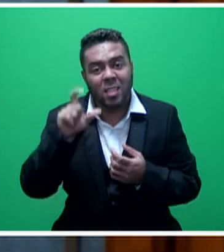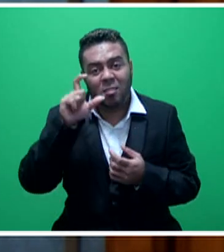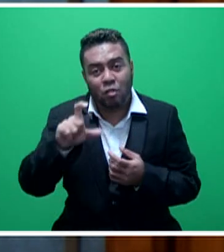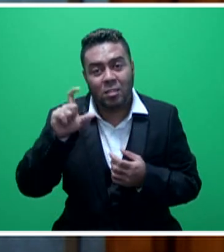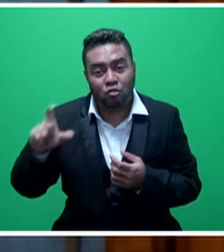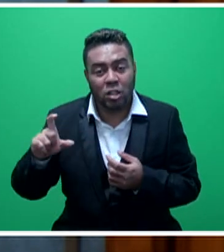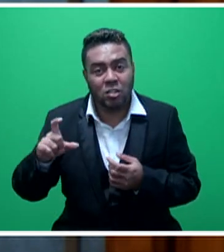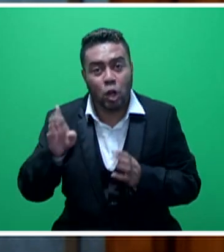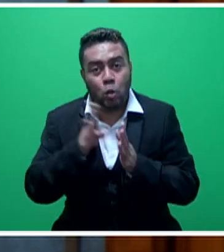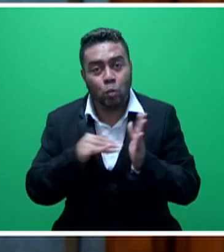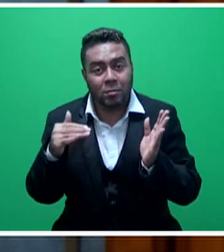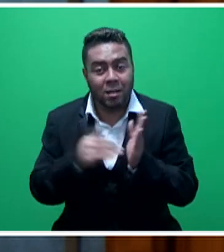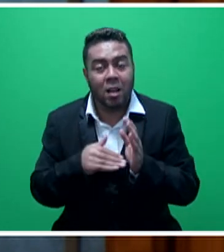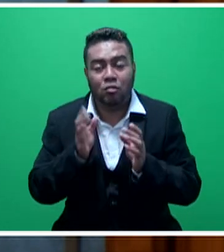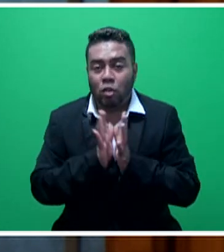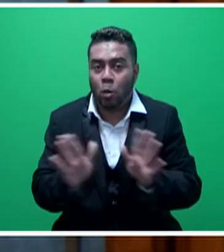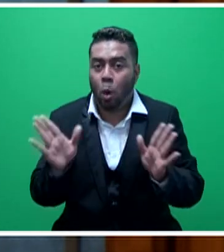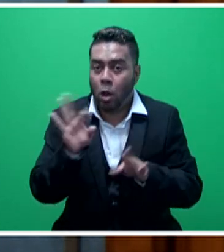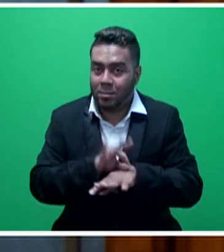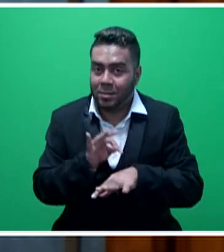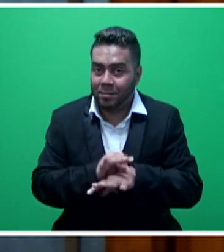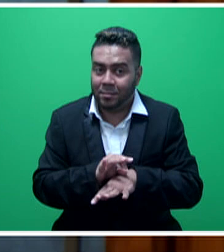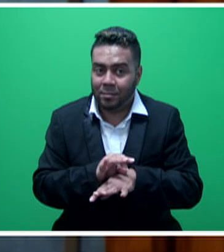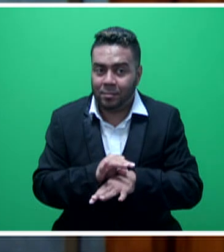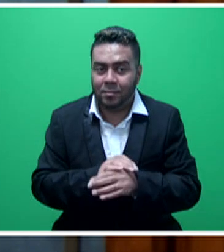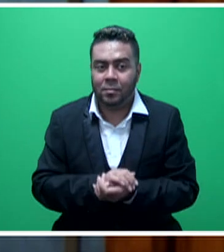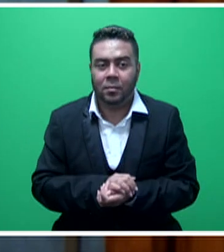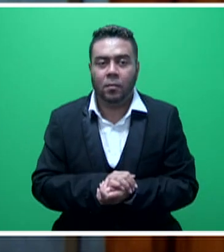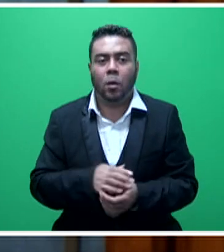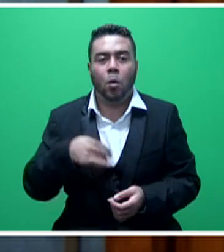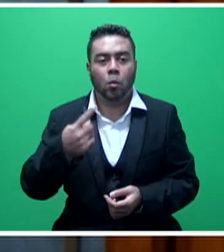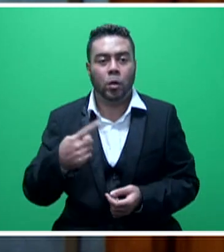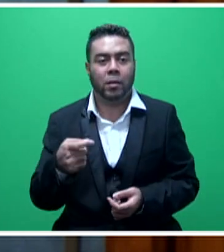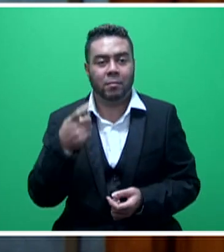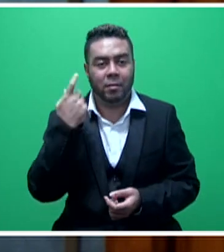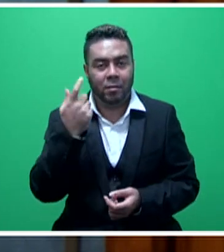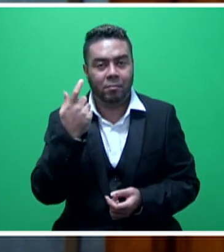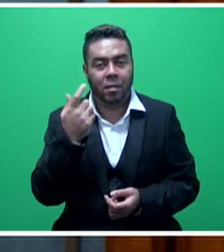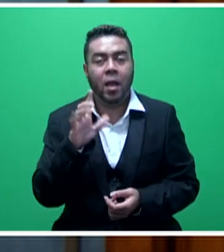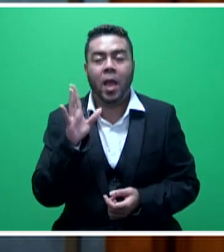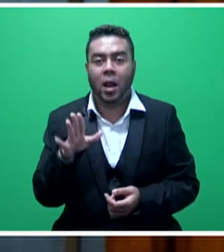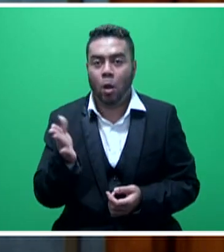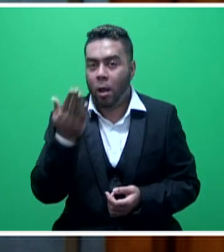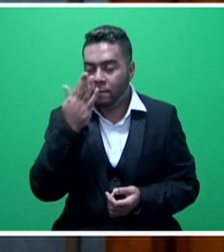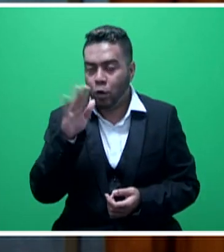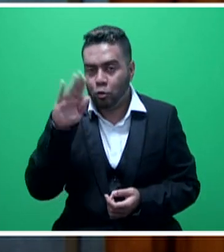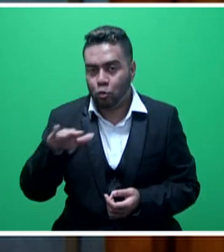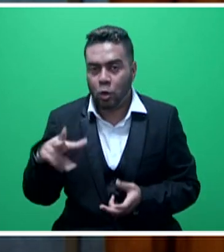Hospital has resulted in remarkable improvements in the treatment, ongoing care, and outcome for children with